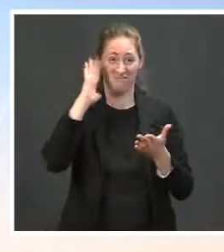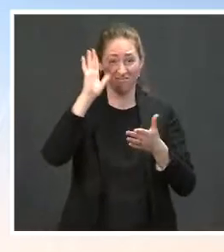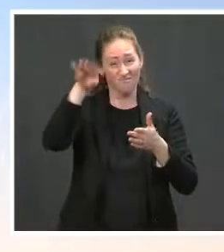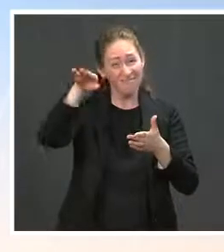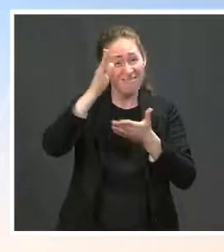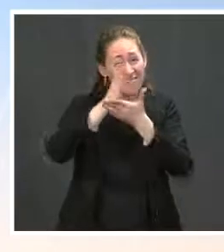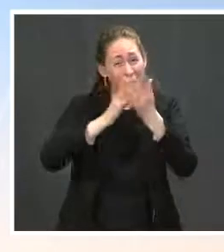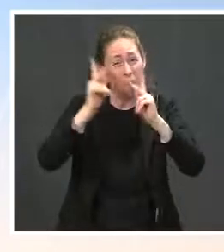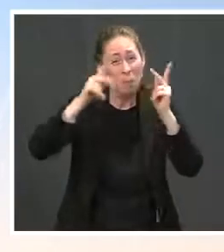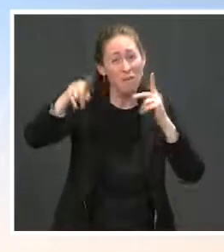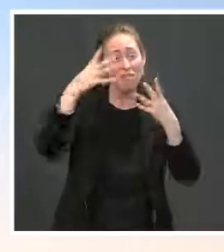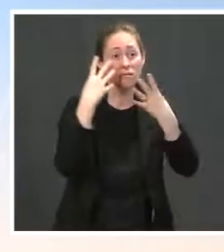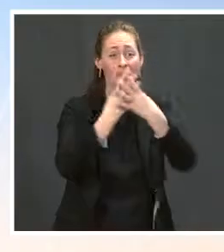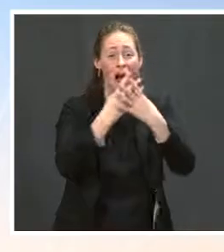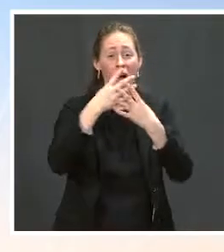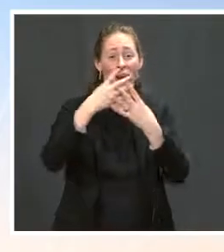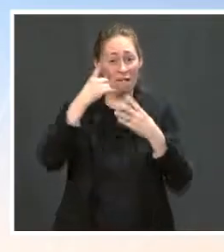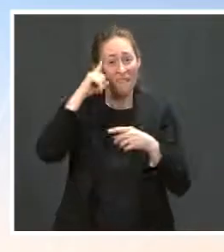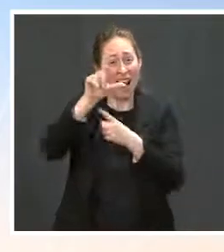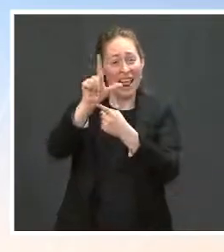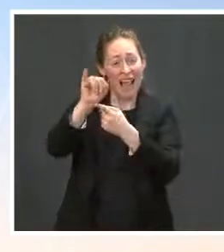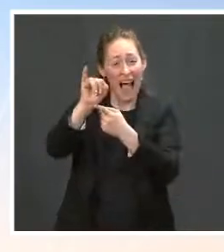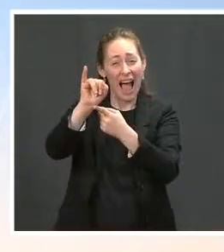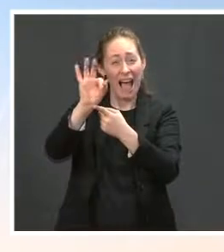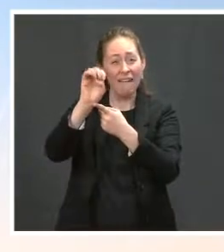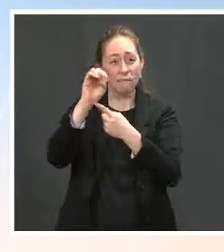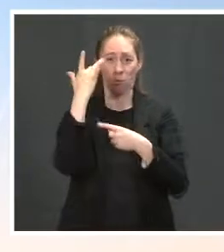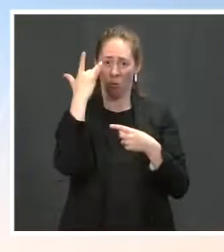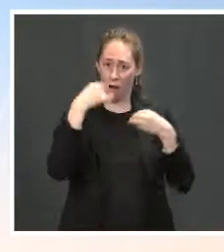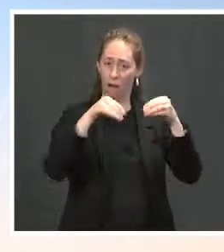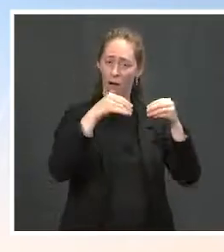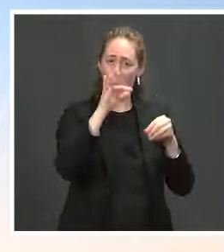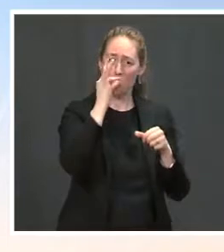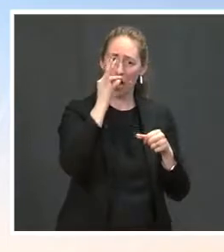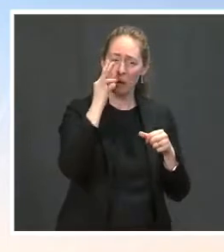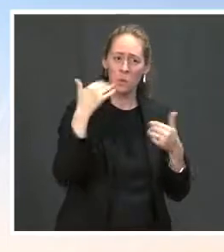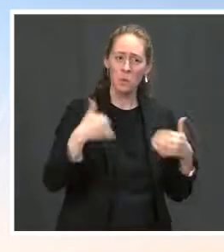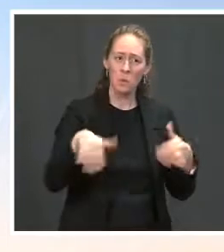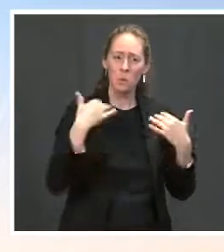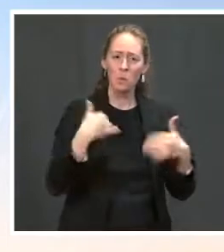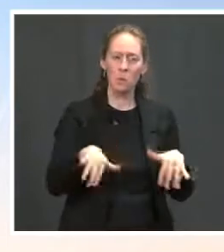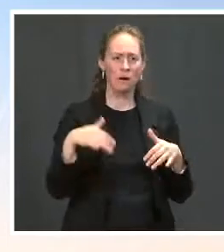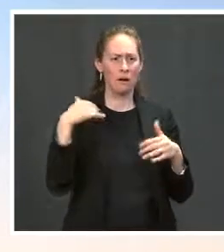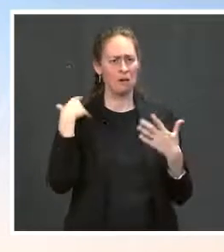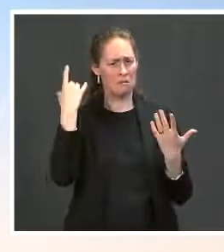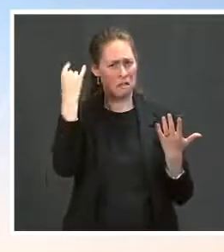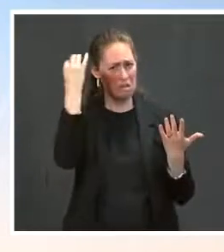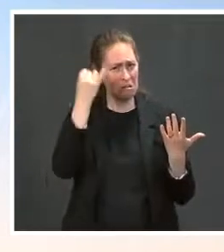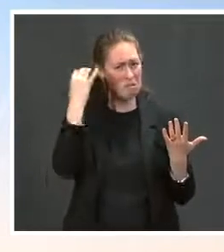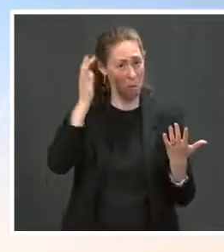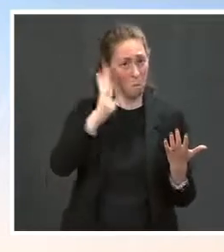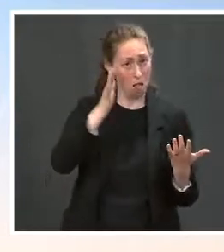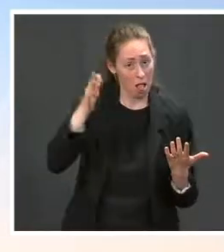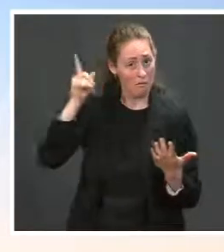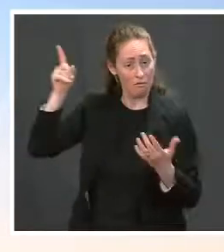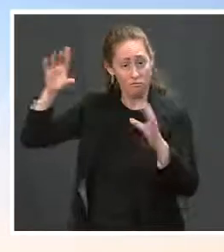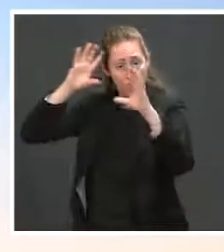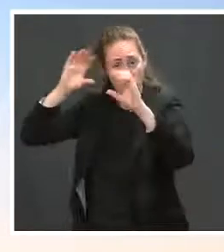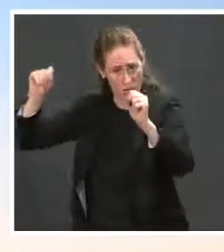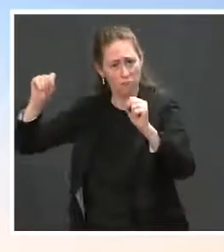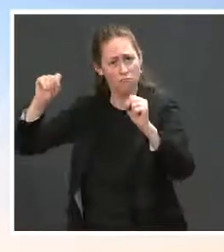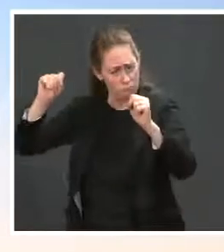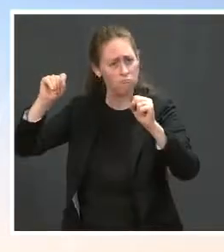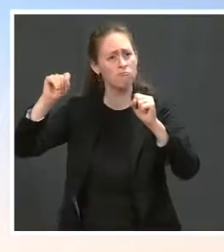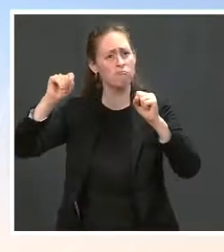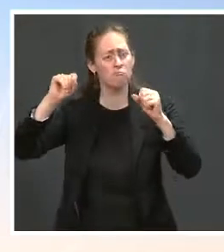Vice President Kamala Harris oversaw 1,900 marijuana convictions in San Francisco District Attorney. So will President